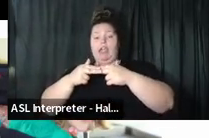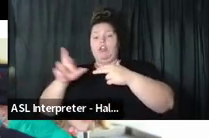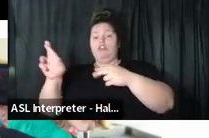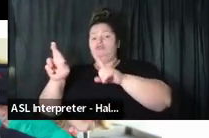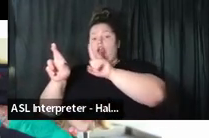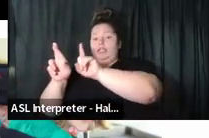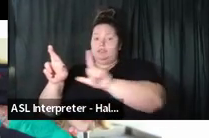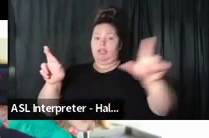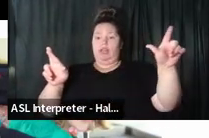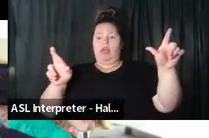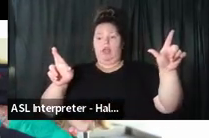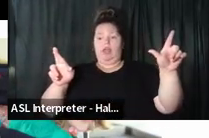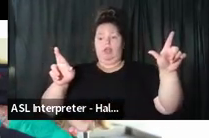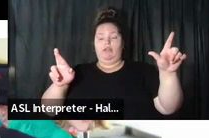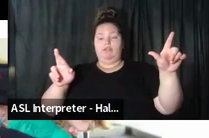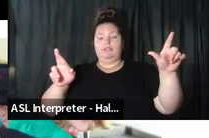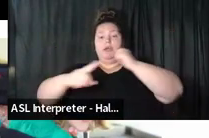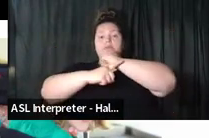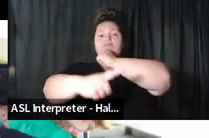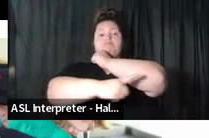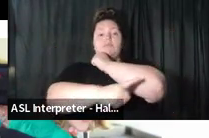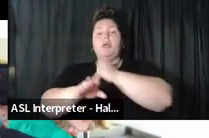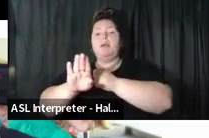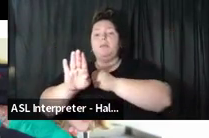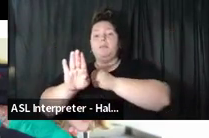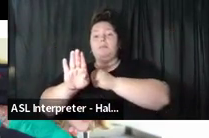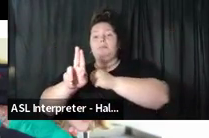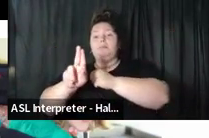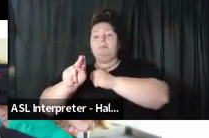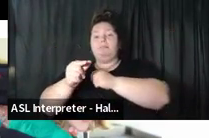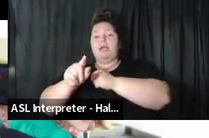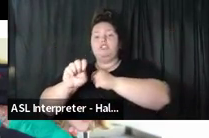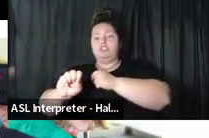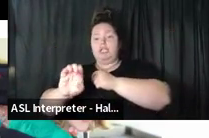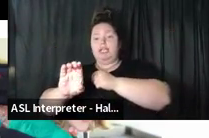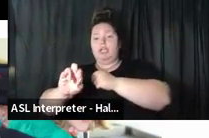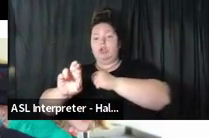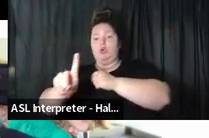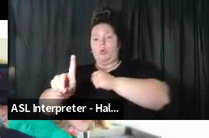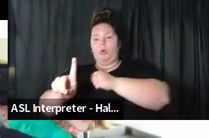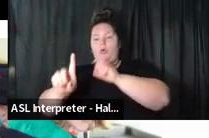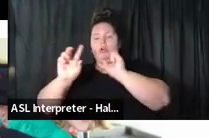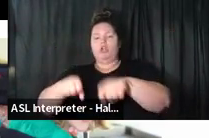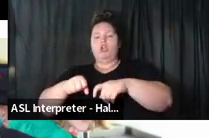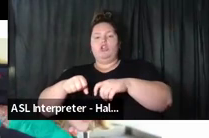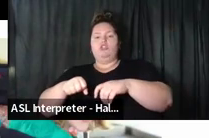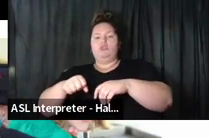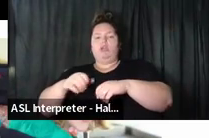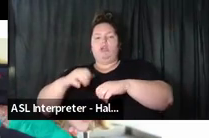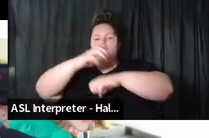luggage straps that are bungee cords. These allow you to bungee your luggage together and put like a duffel bag on top